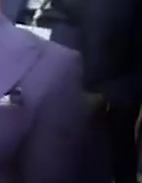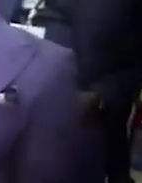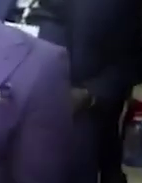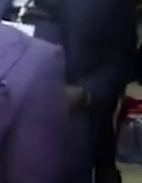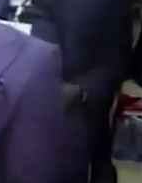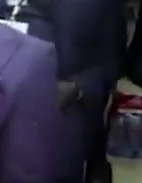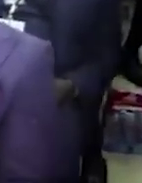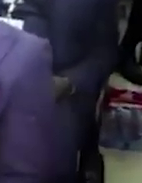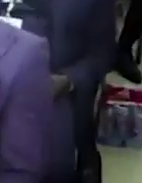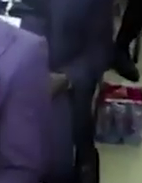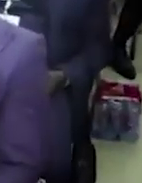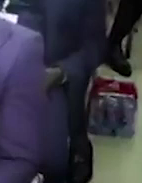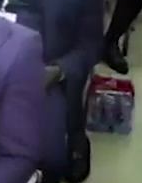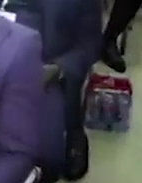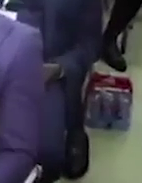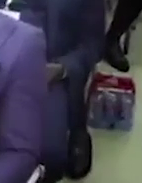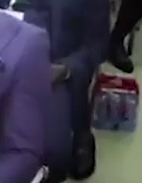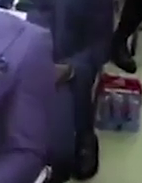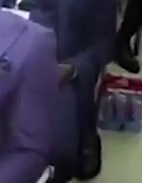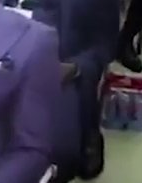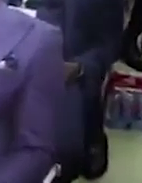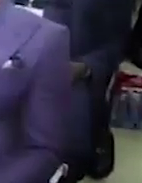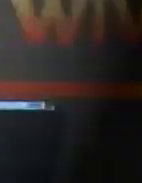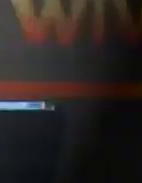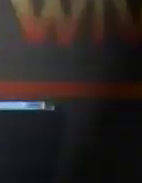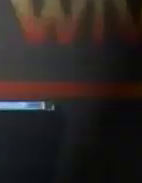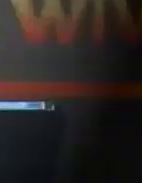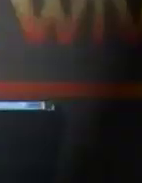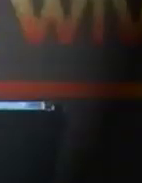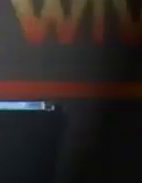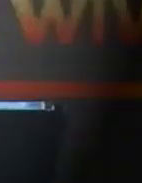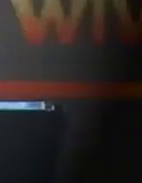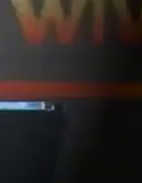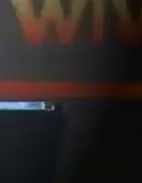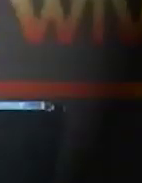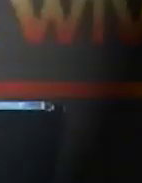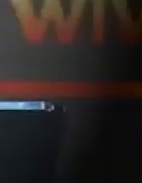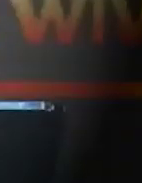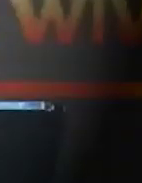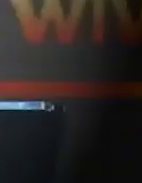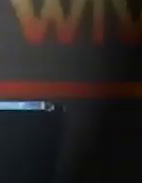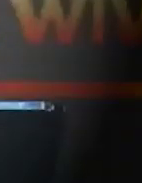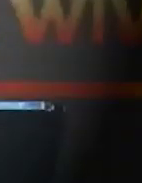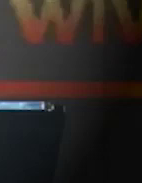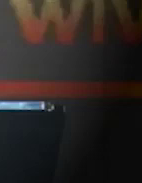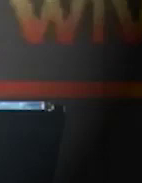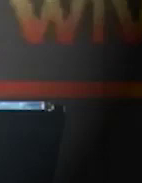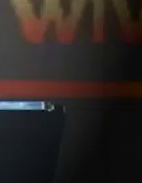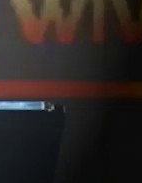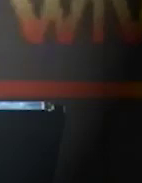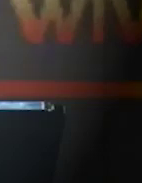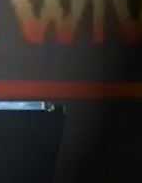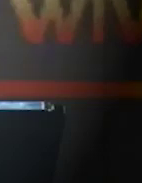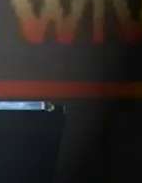cloud. Even as we sing this song, I want you to get yourself ready. Get yourself into the mood where the Holy